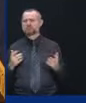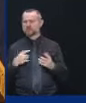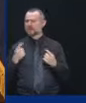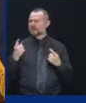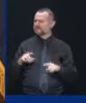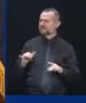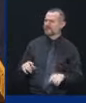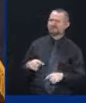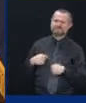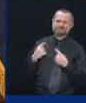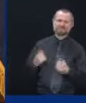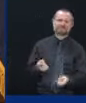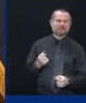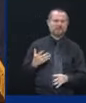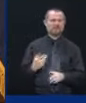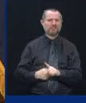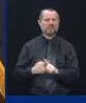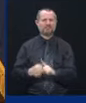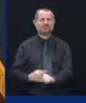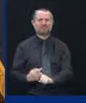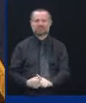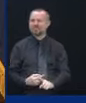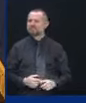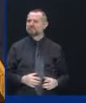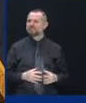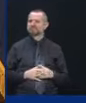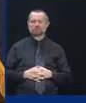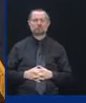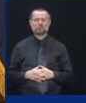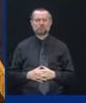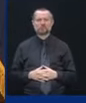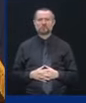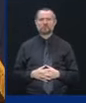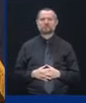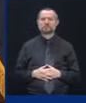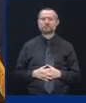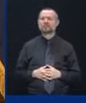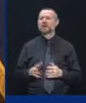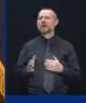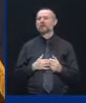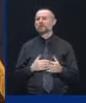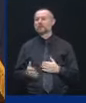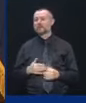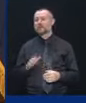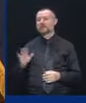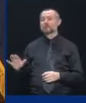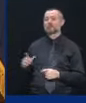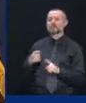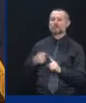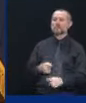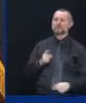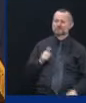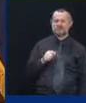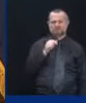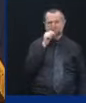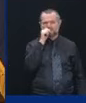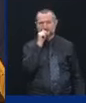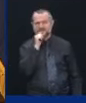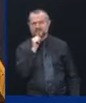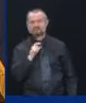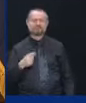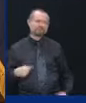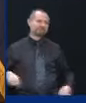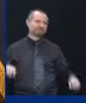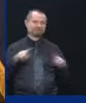at this rate, 4 months. So Melissa's point is patience. Yes, patience, and they need to